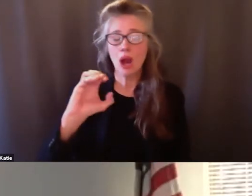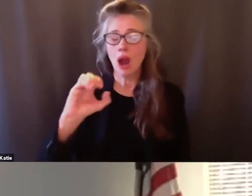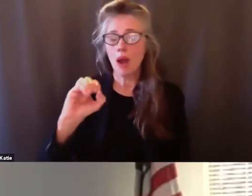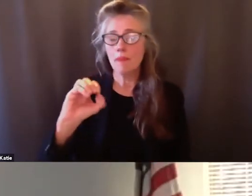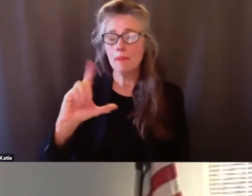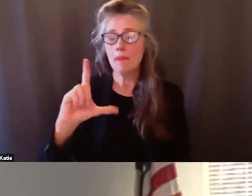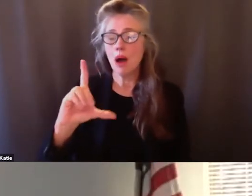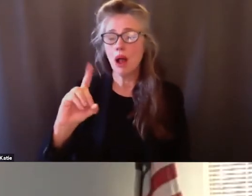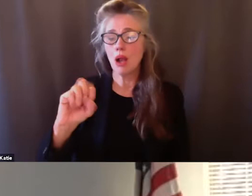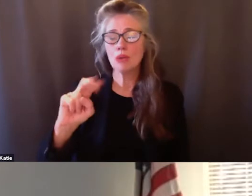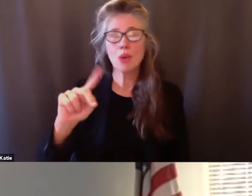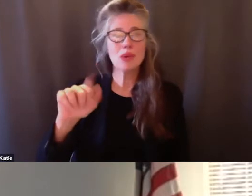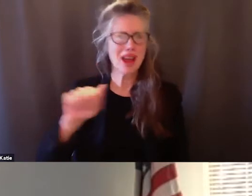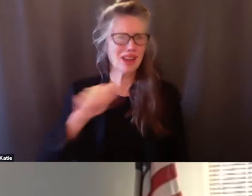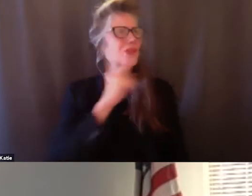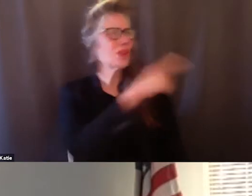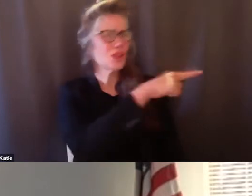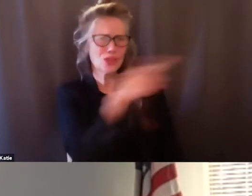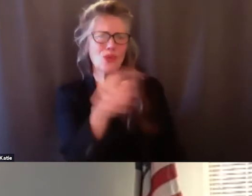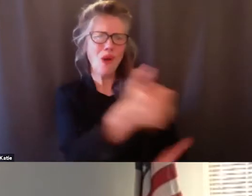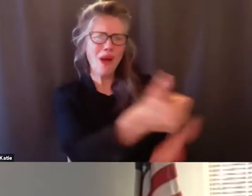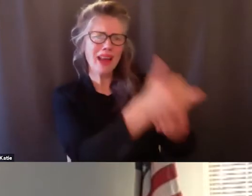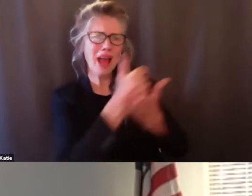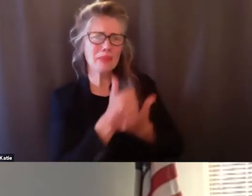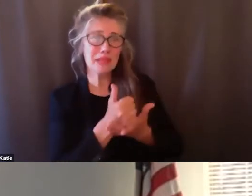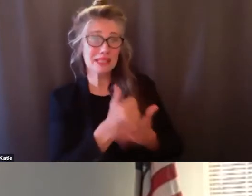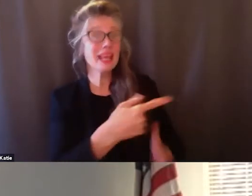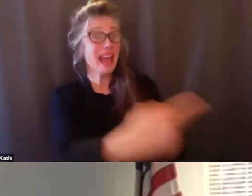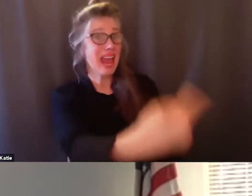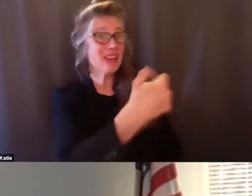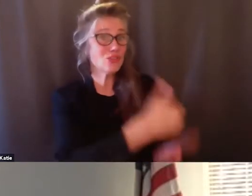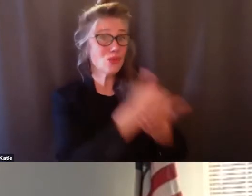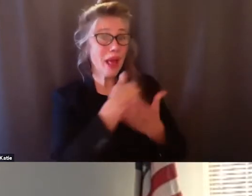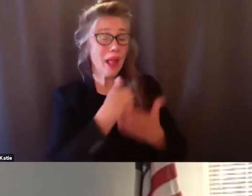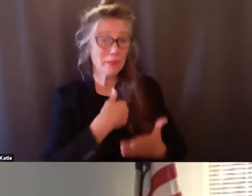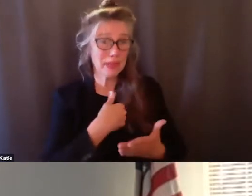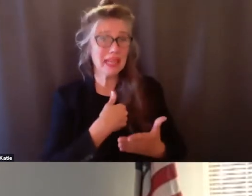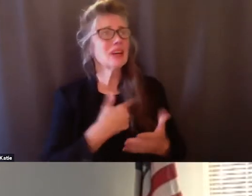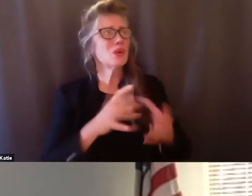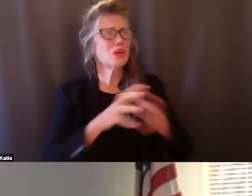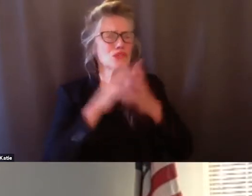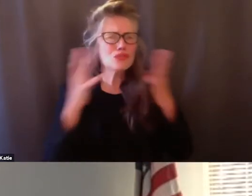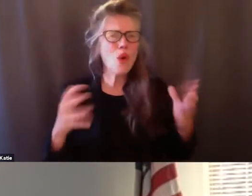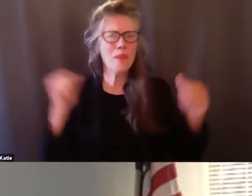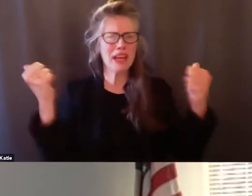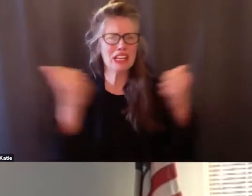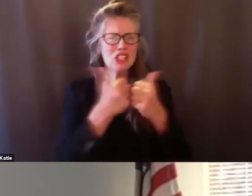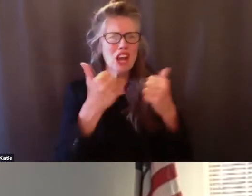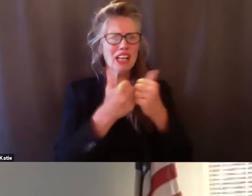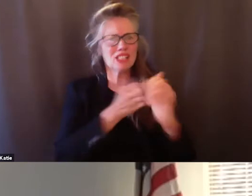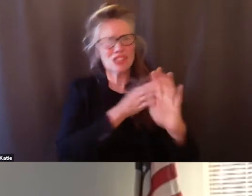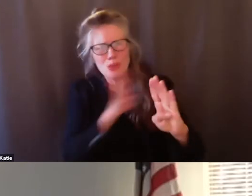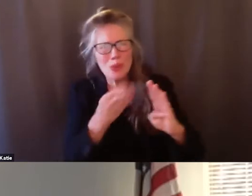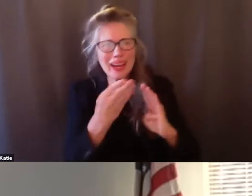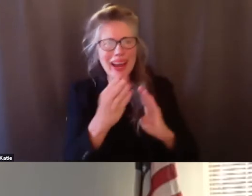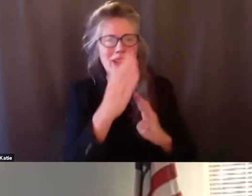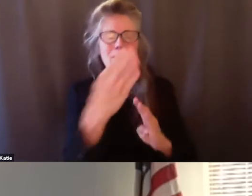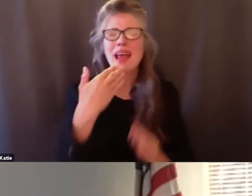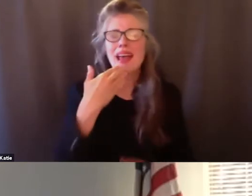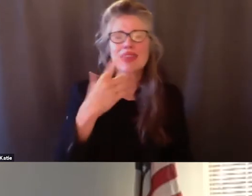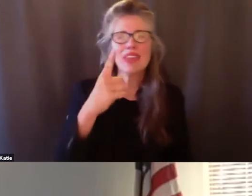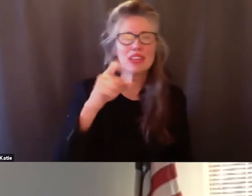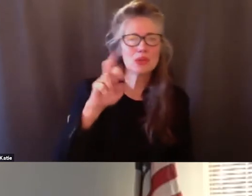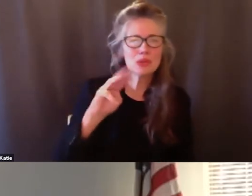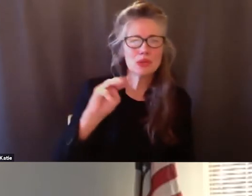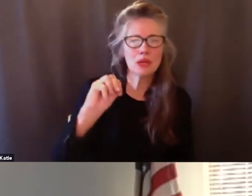we sort of at times plowed our way through the challenges. But I also want to thank Dr. Maldonado in particular. I just want to tell